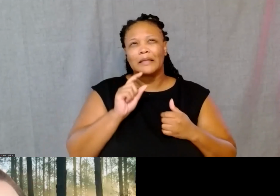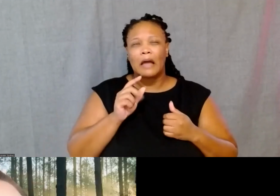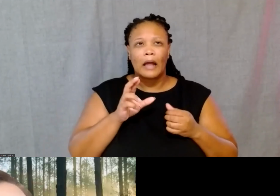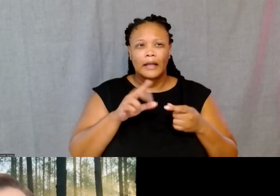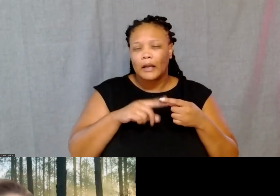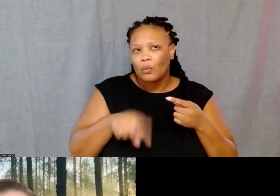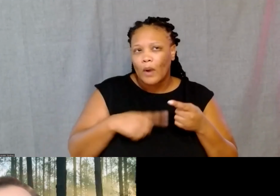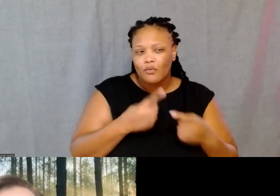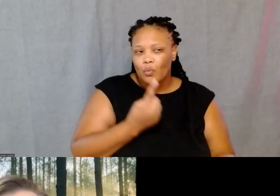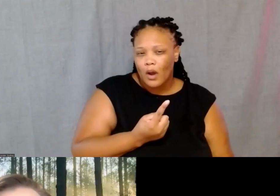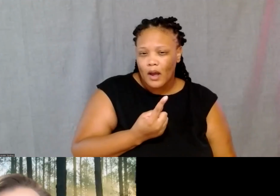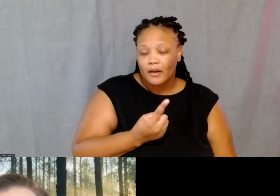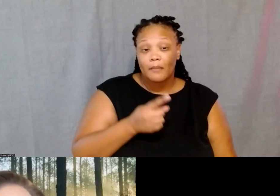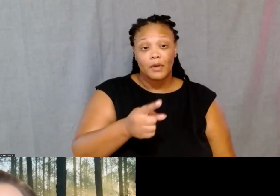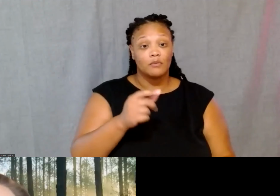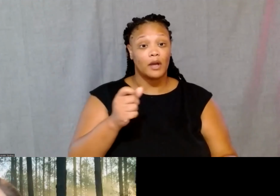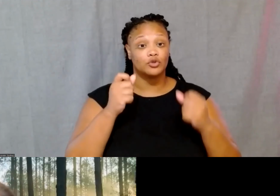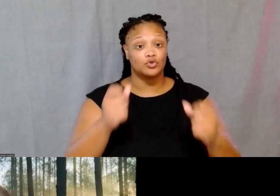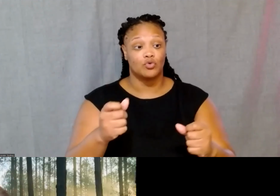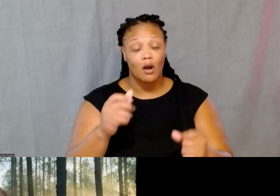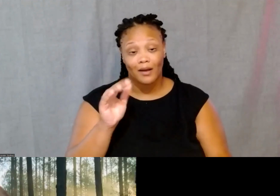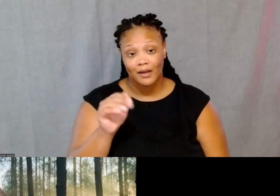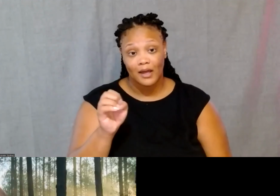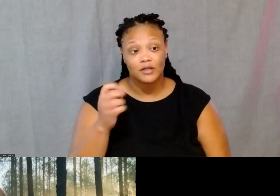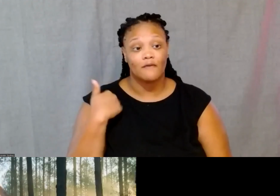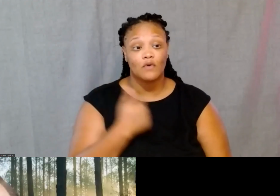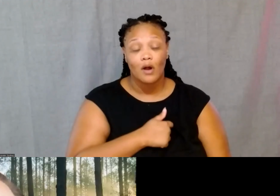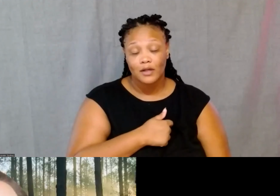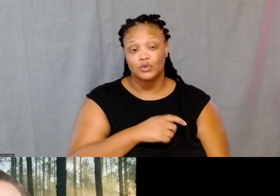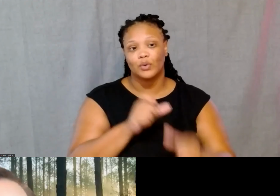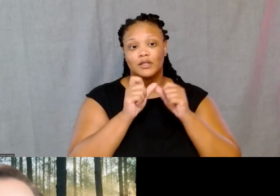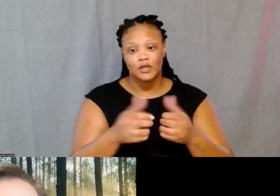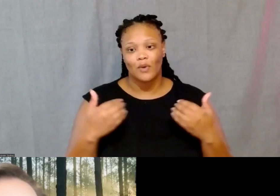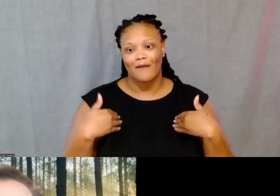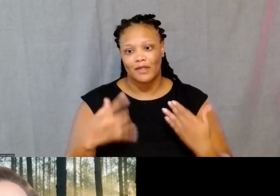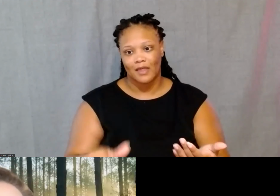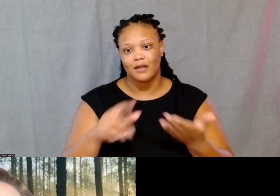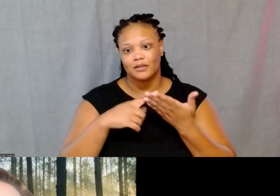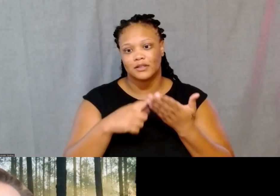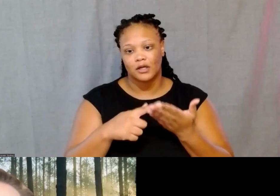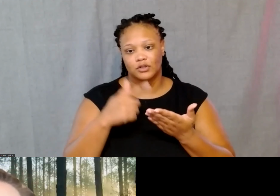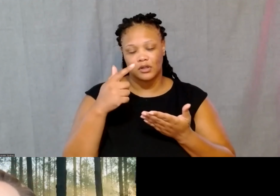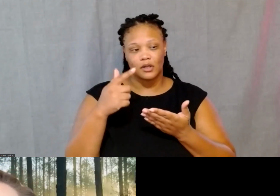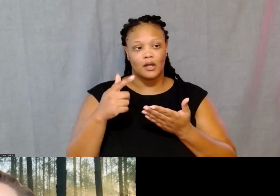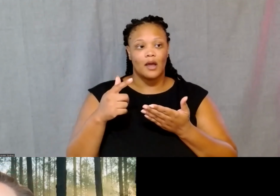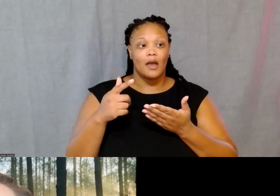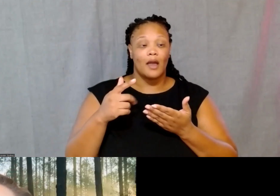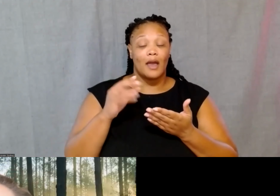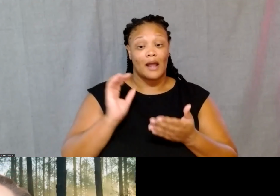case for us to continue those conversations, because it is important to plug in. And given that our population is going